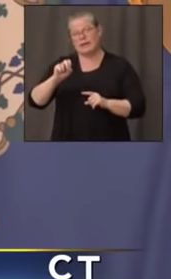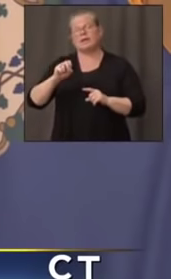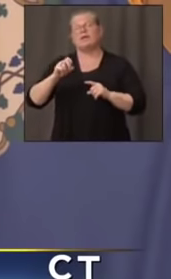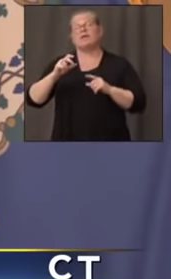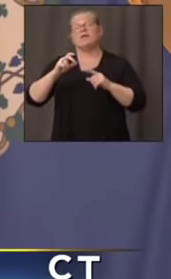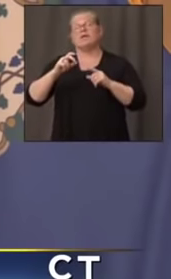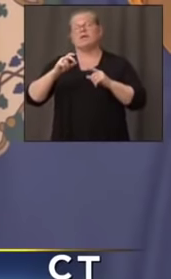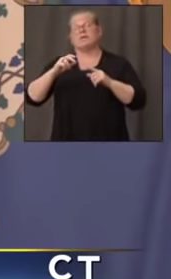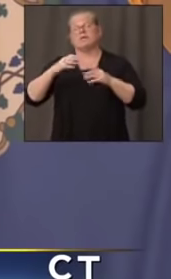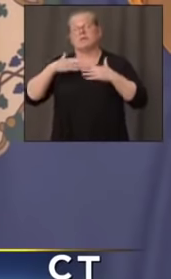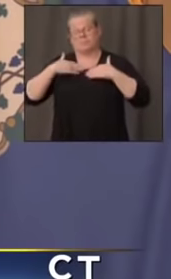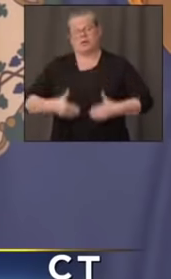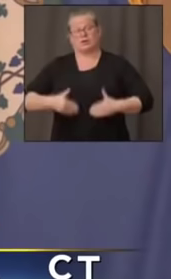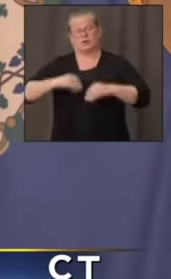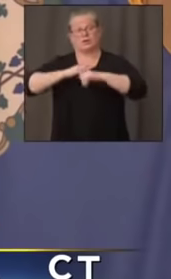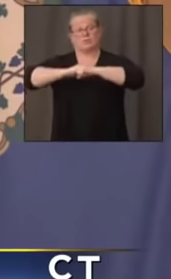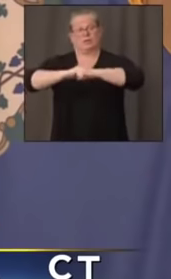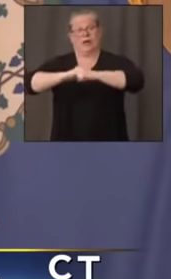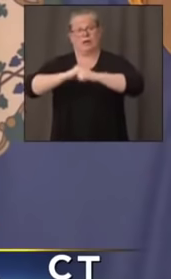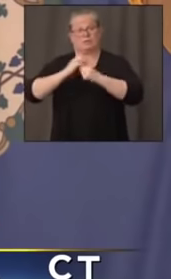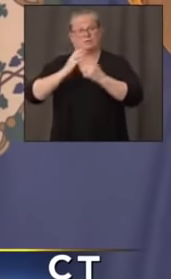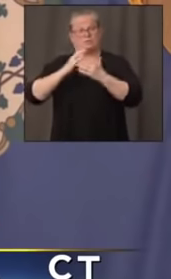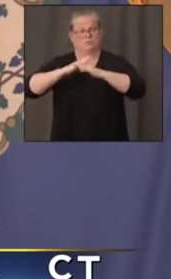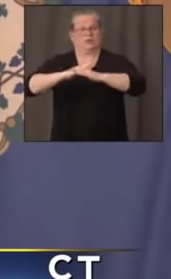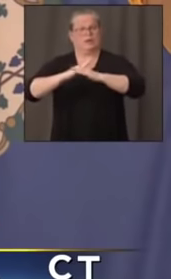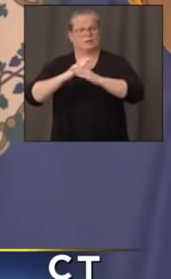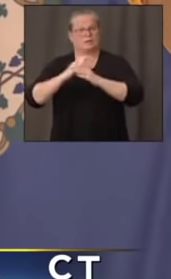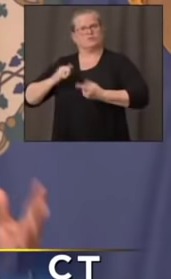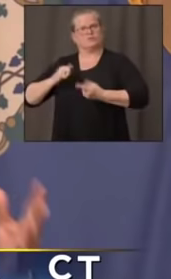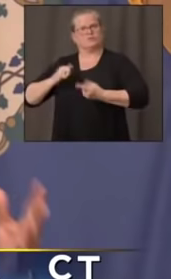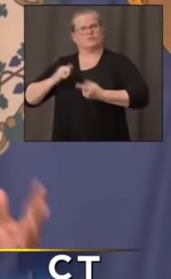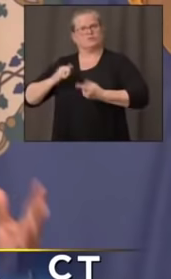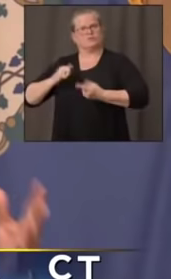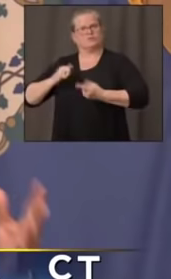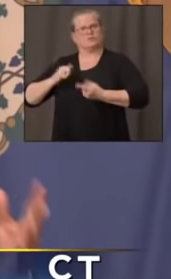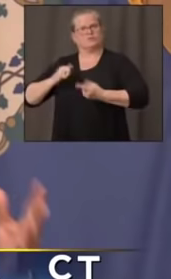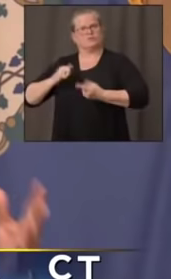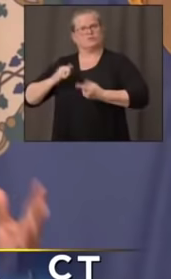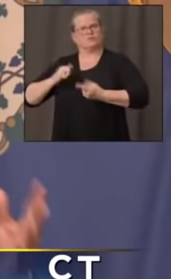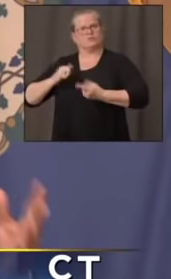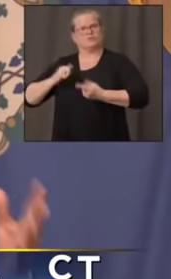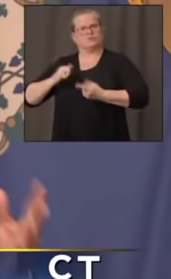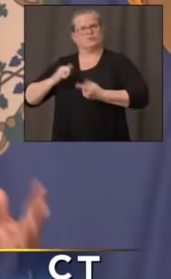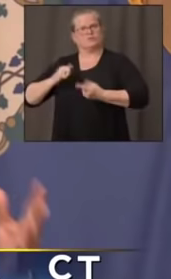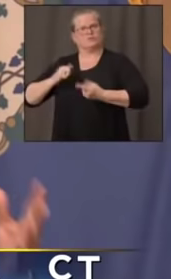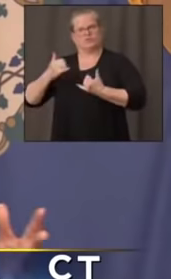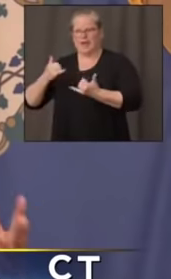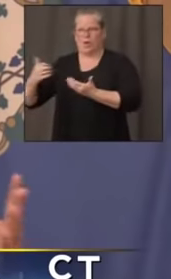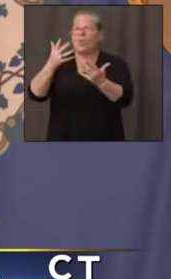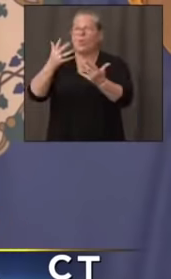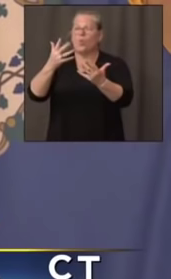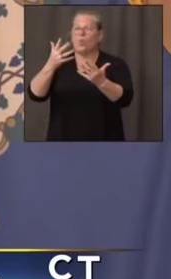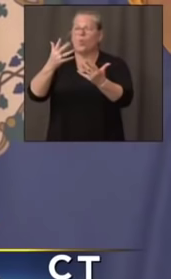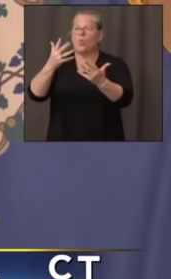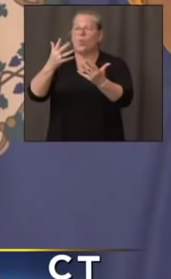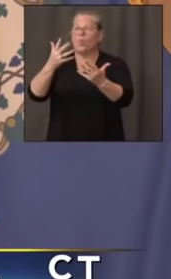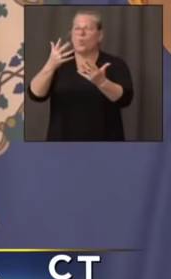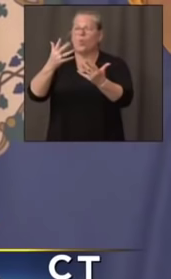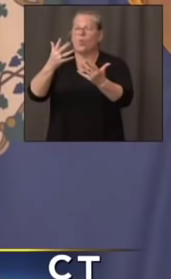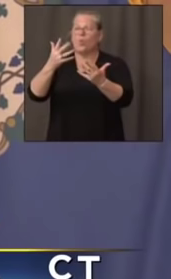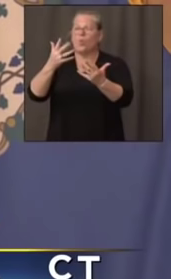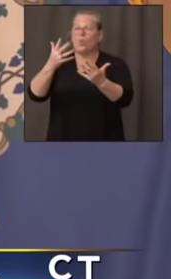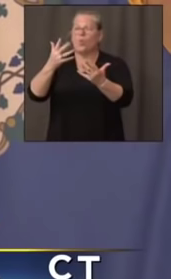corporate relationships with major suppliers, and that is continuing to come in, although some of the stuff is getting quite competitive now, like